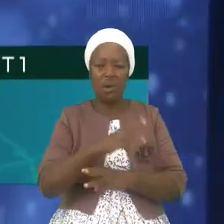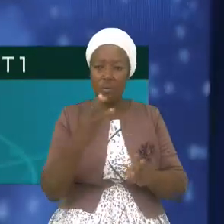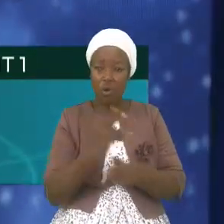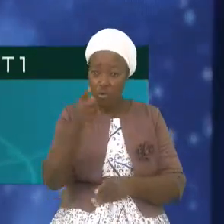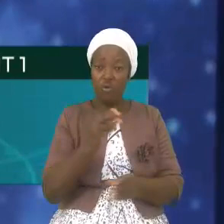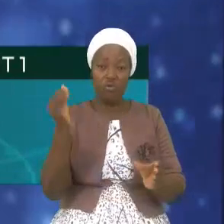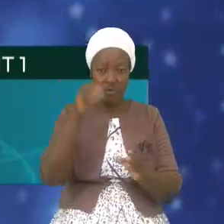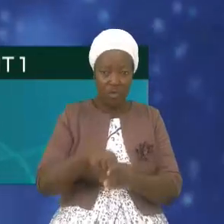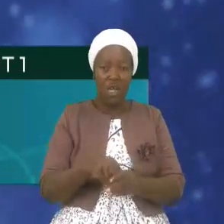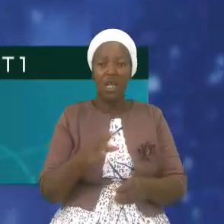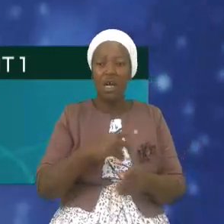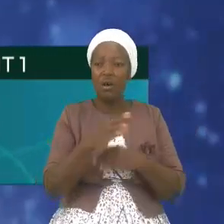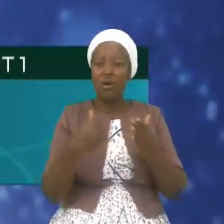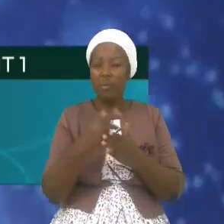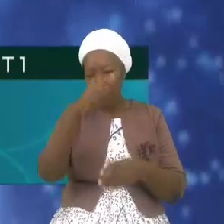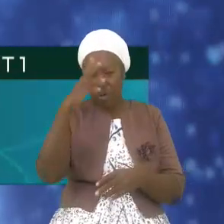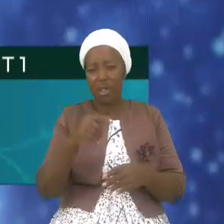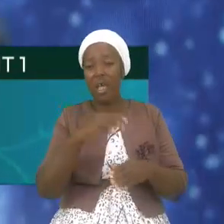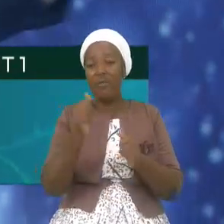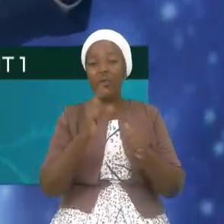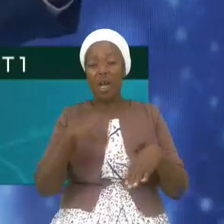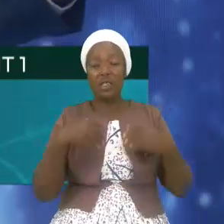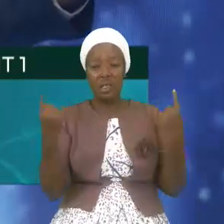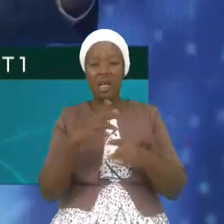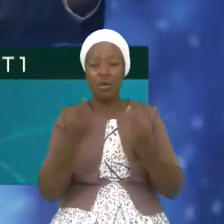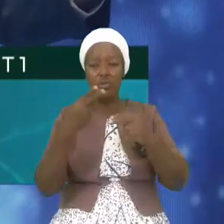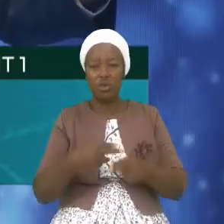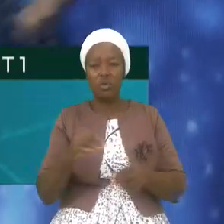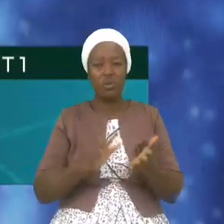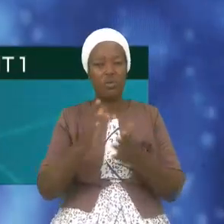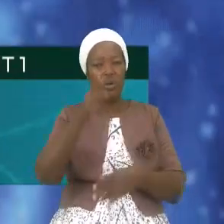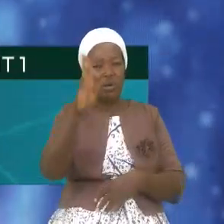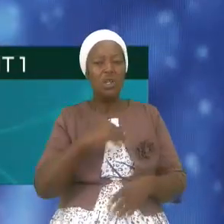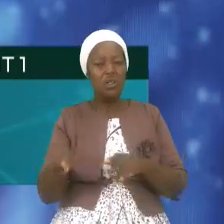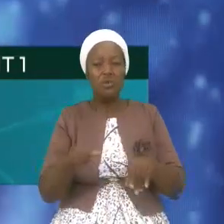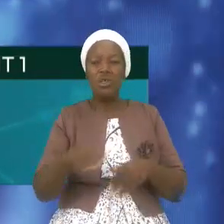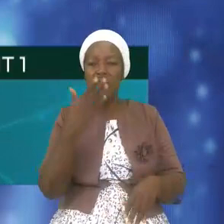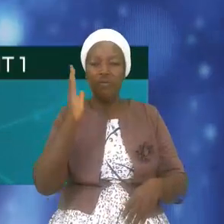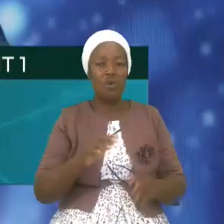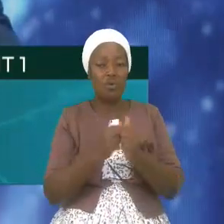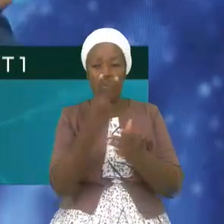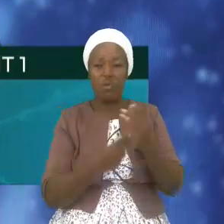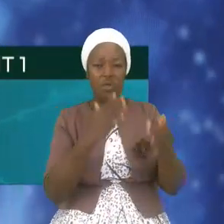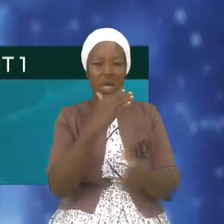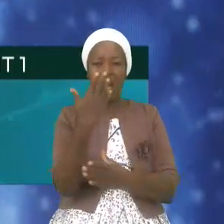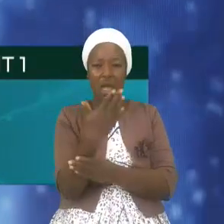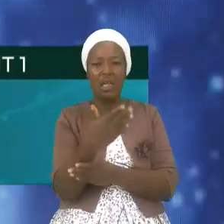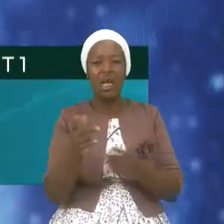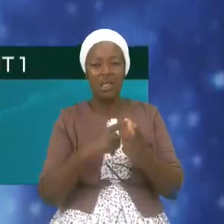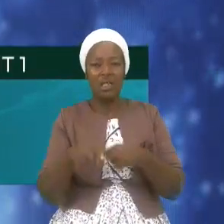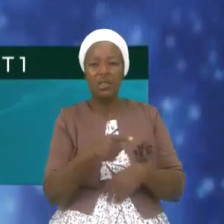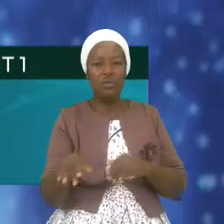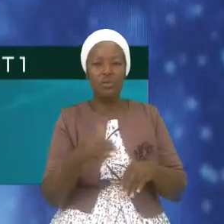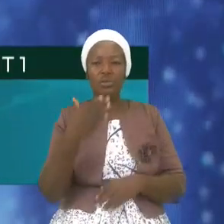they do evil with both hands. They do evil earnestly. The prince asketh, and